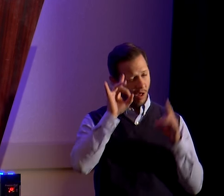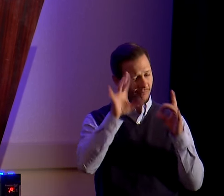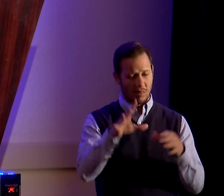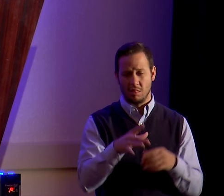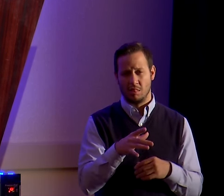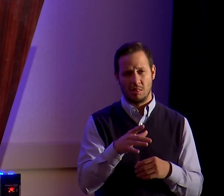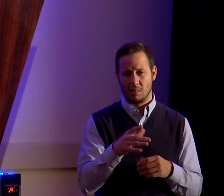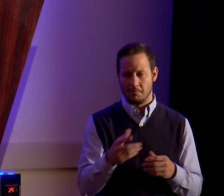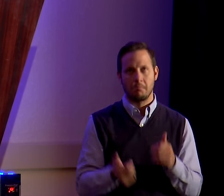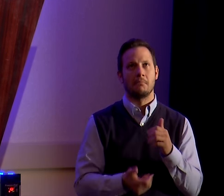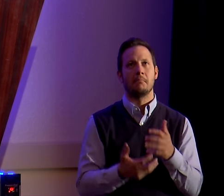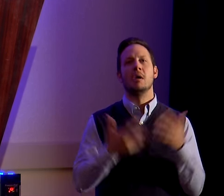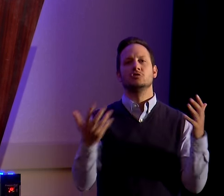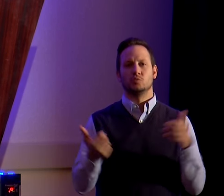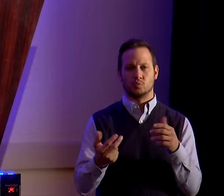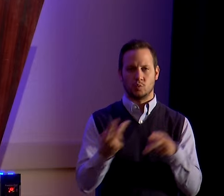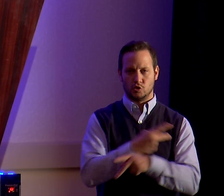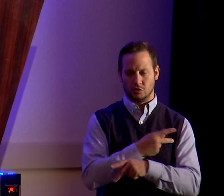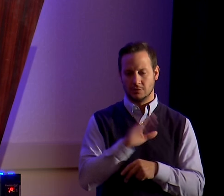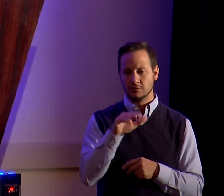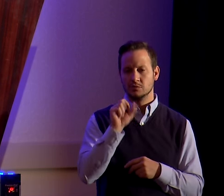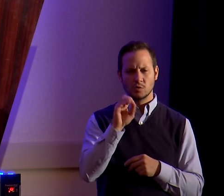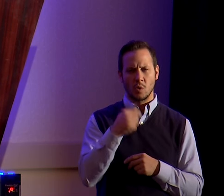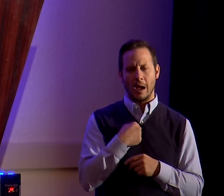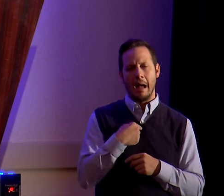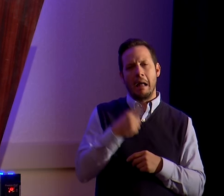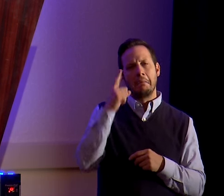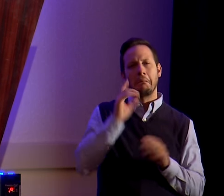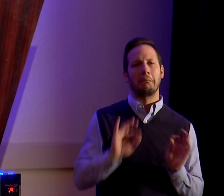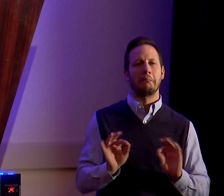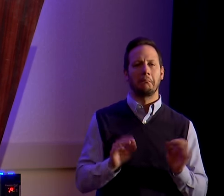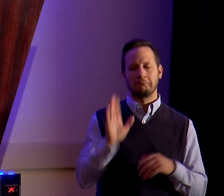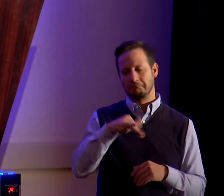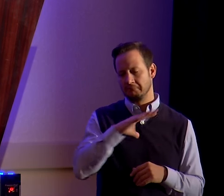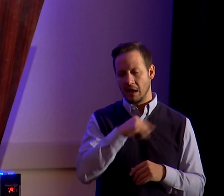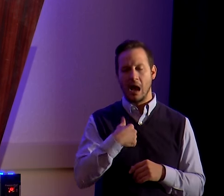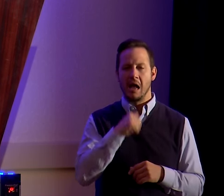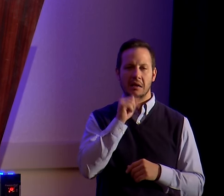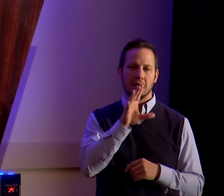so I never made a big deal of it, and it wasn't an issue.